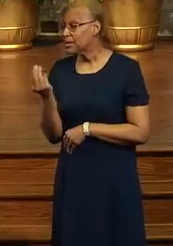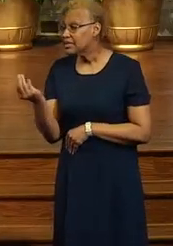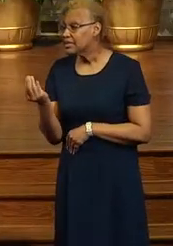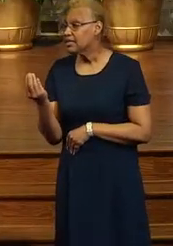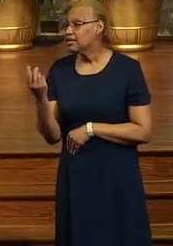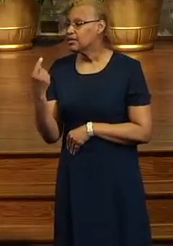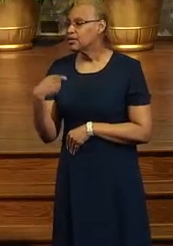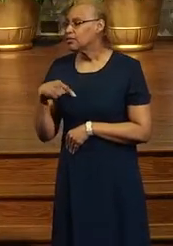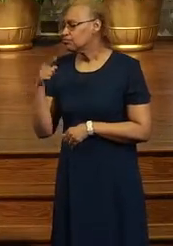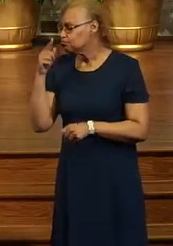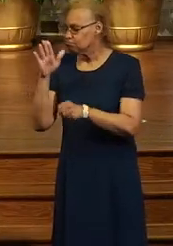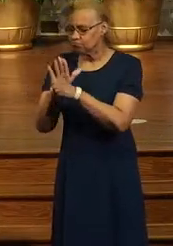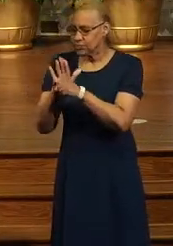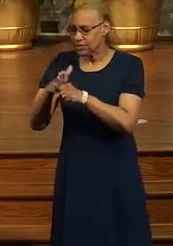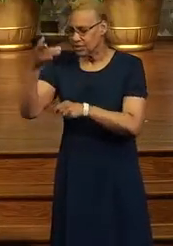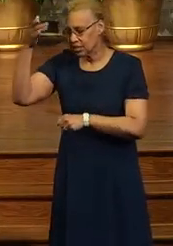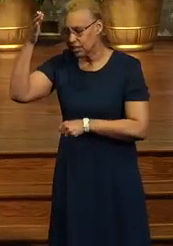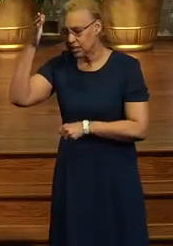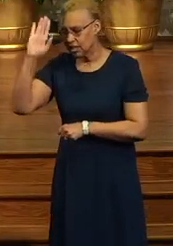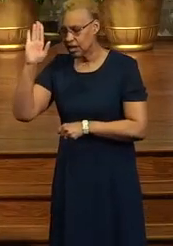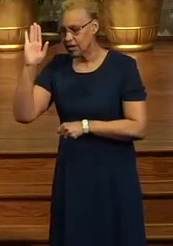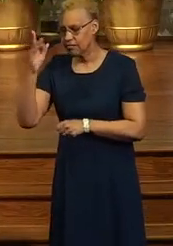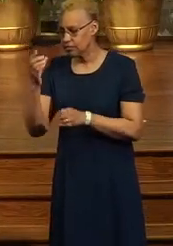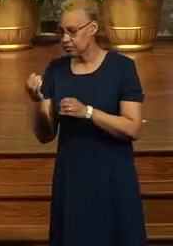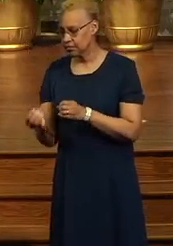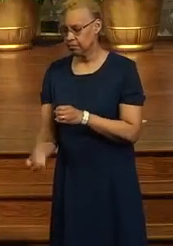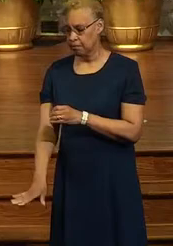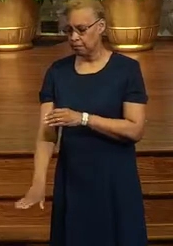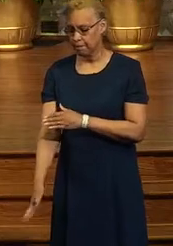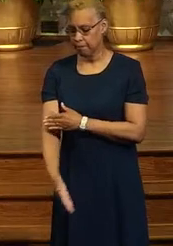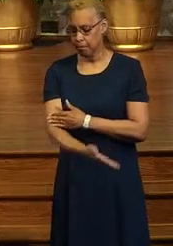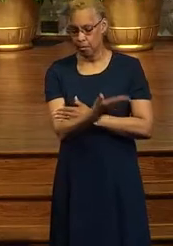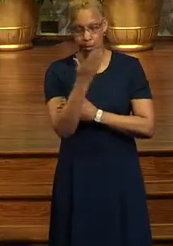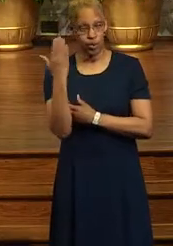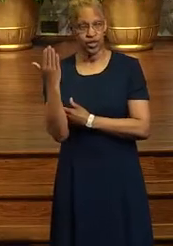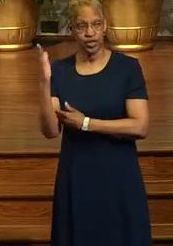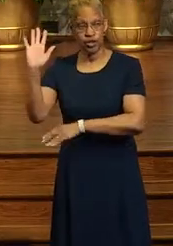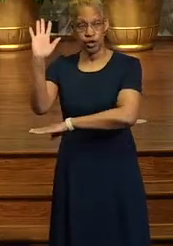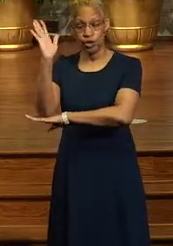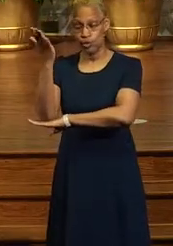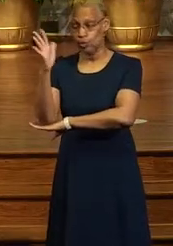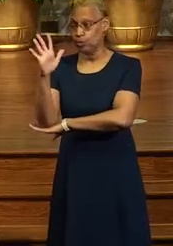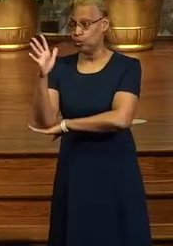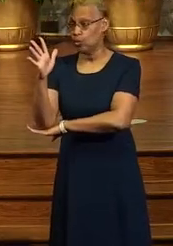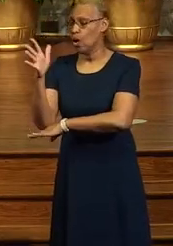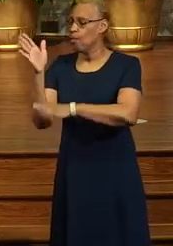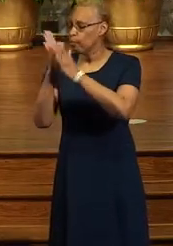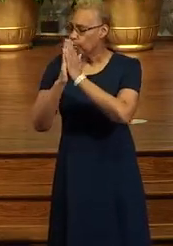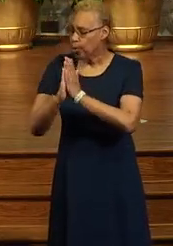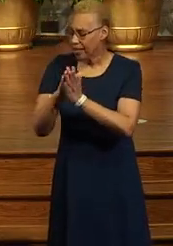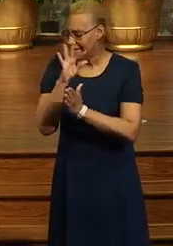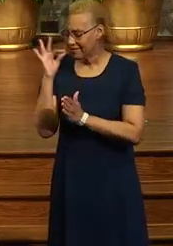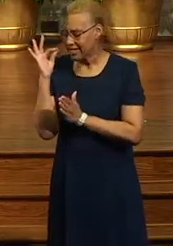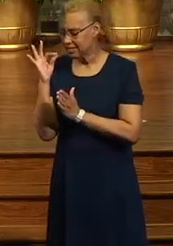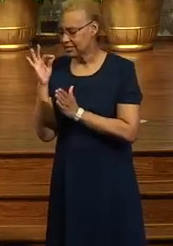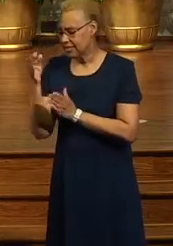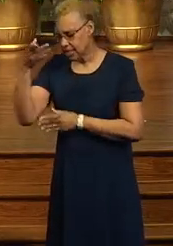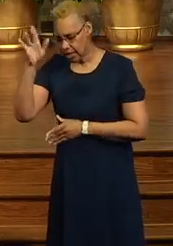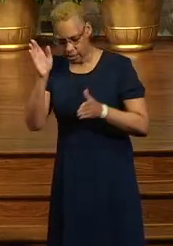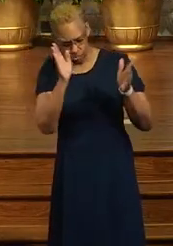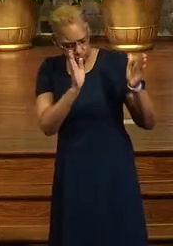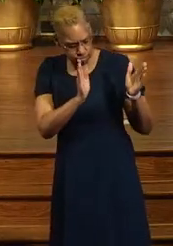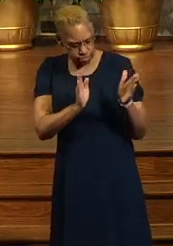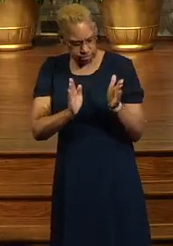commit ourselves to God from sunrise to noon as a church family to pray that God would prepare us for that